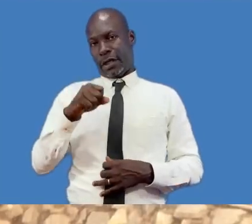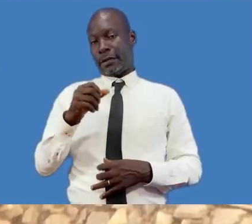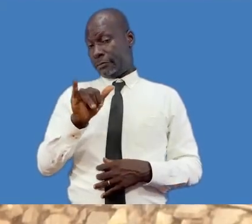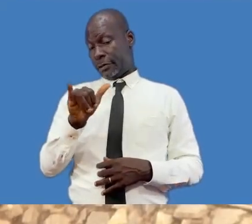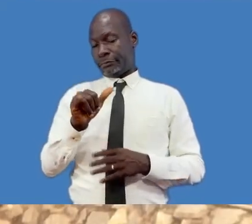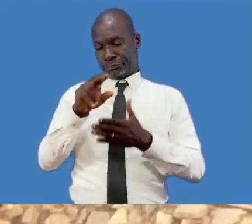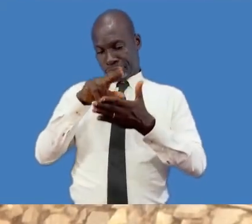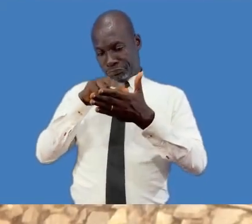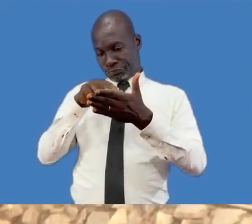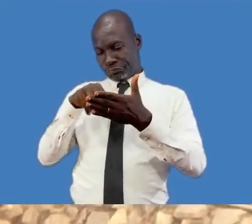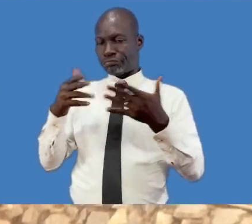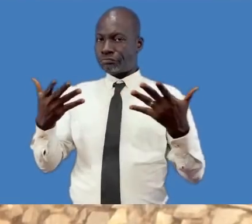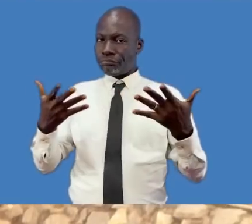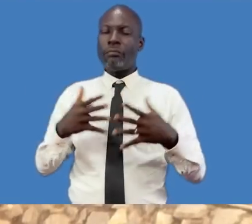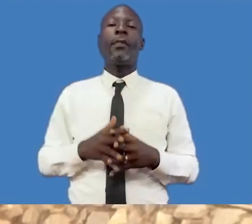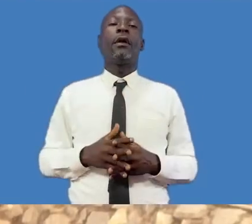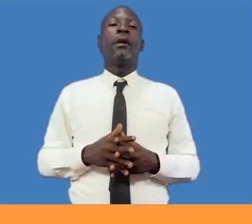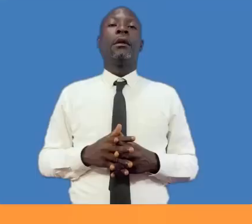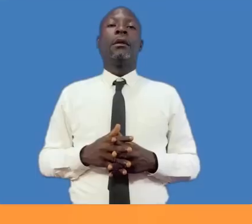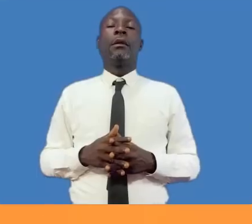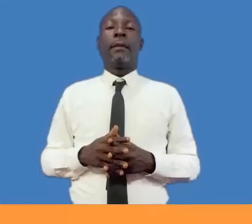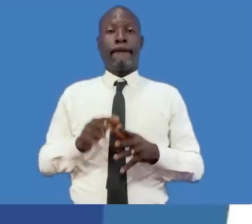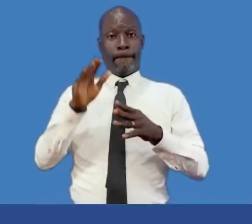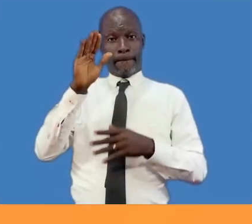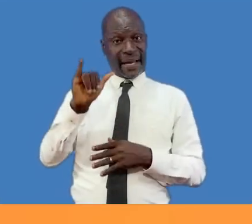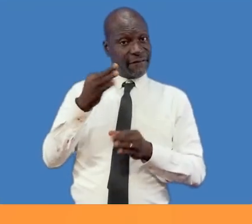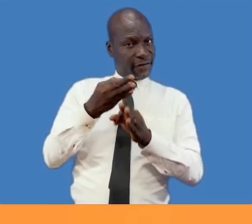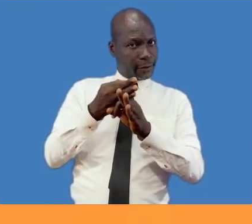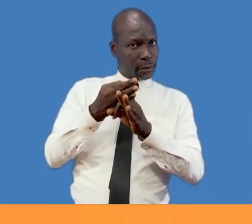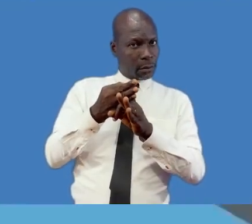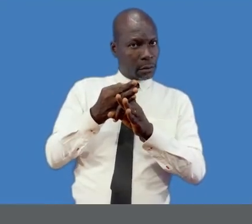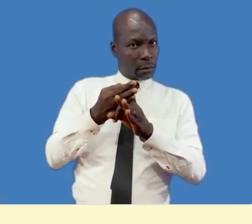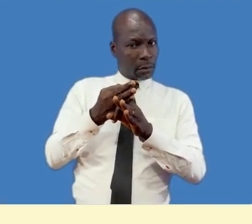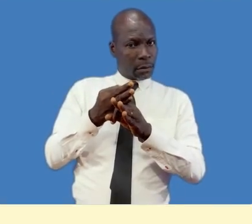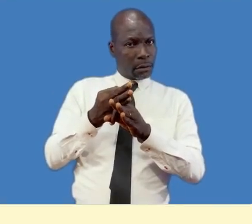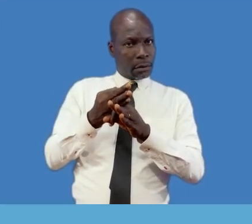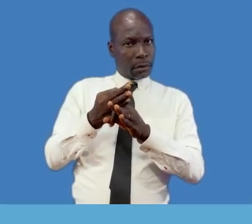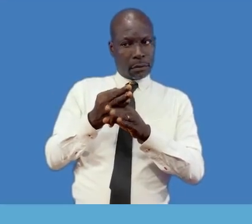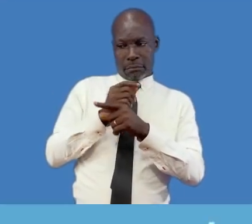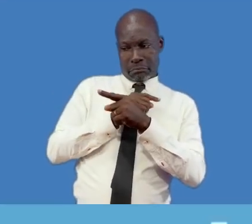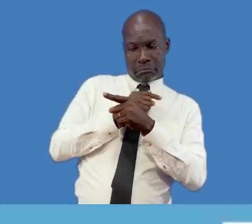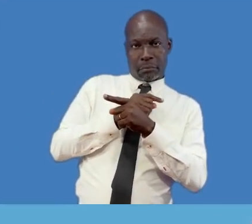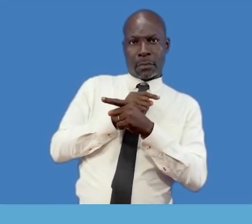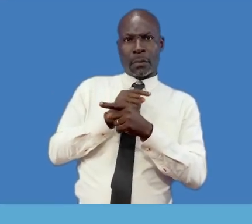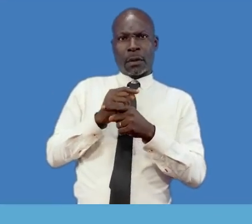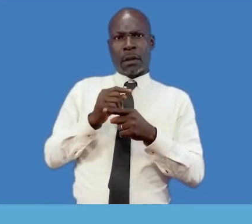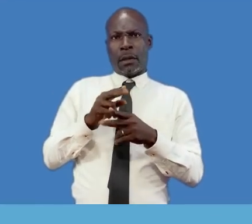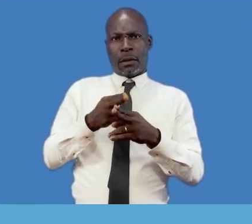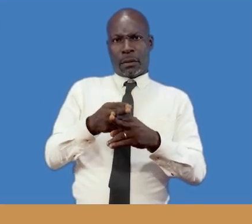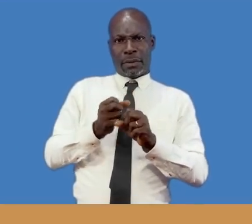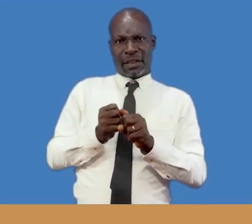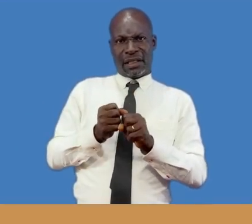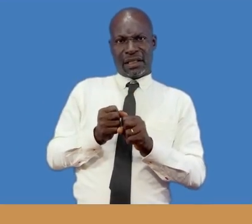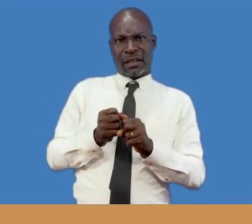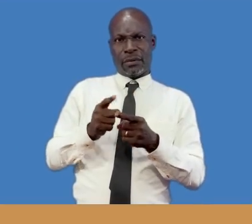ba ko enchemu a eya edu ba ko no o say by faith Sarah herself also received